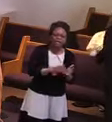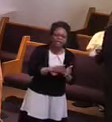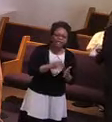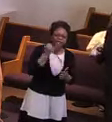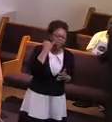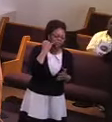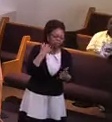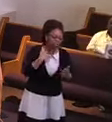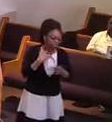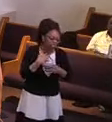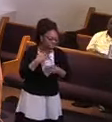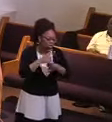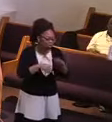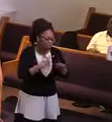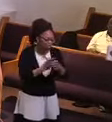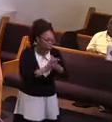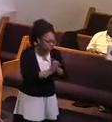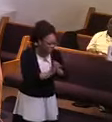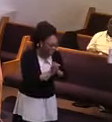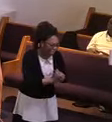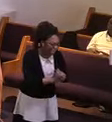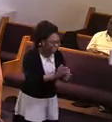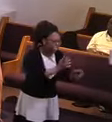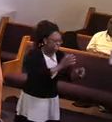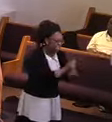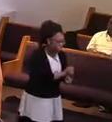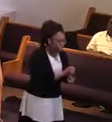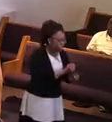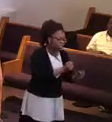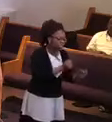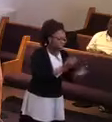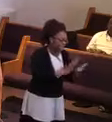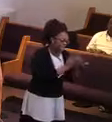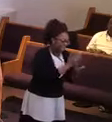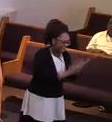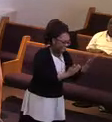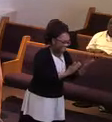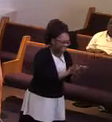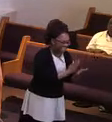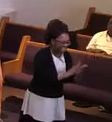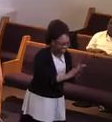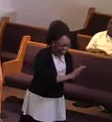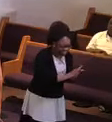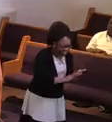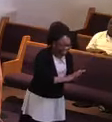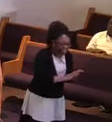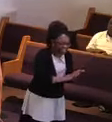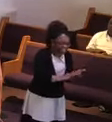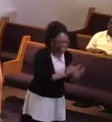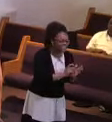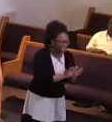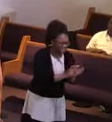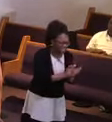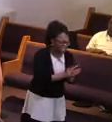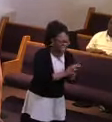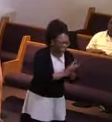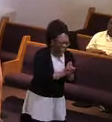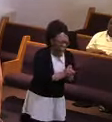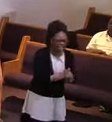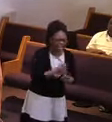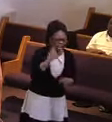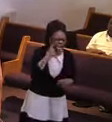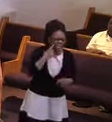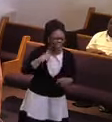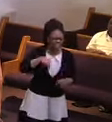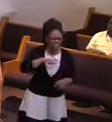concerned, after you can shake some hands, you can do some hand sanitizer. Amen. And amen. Amen. But I think we good.